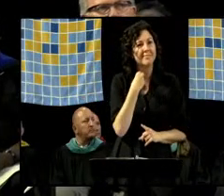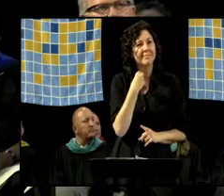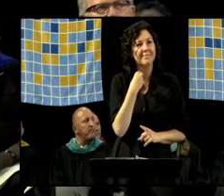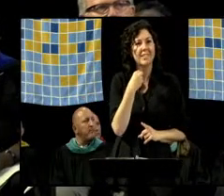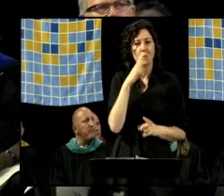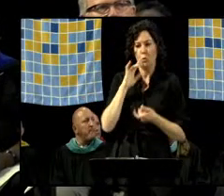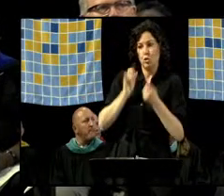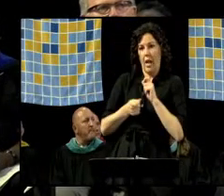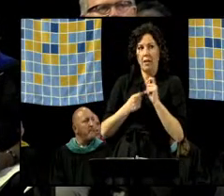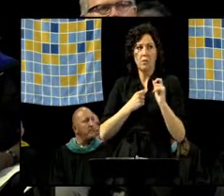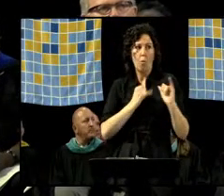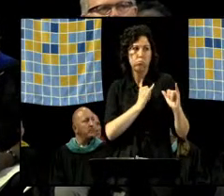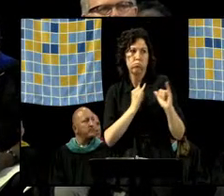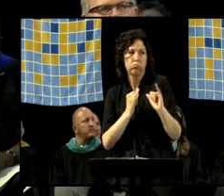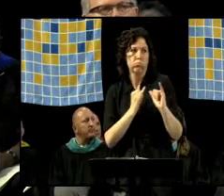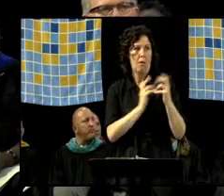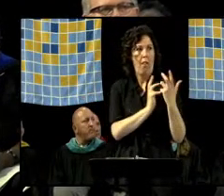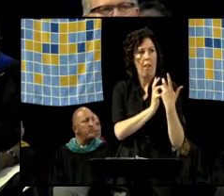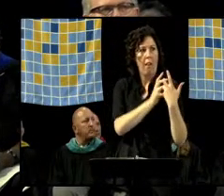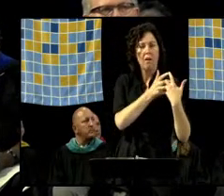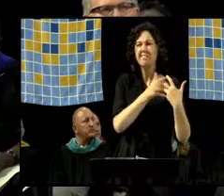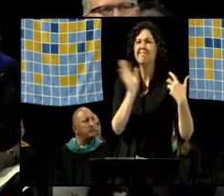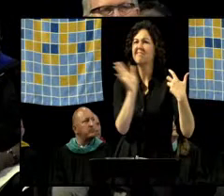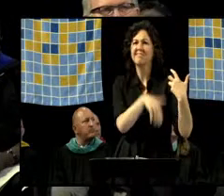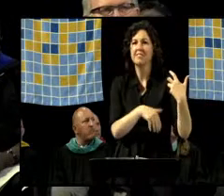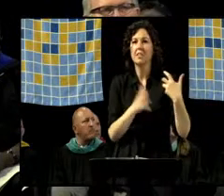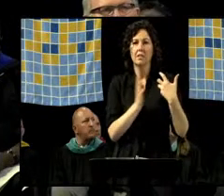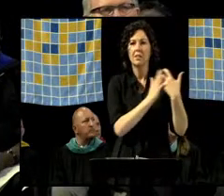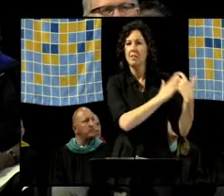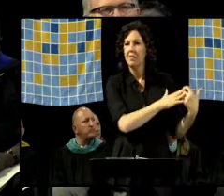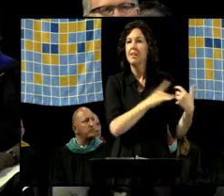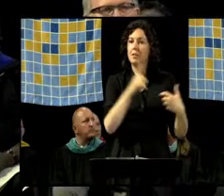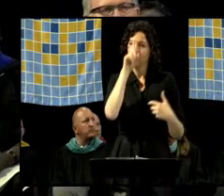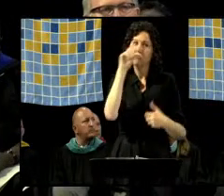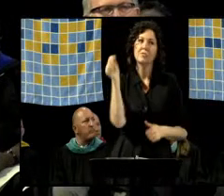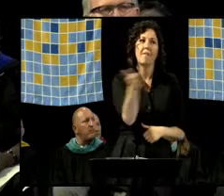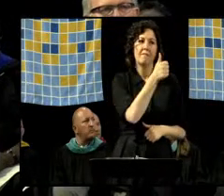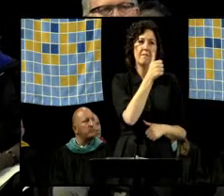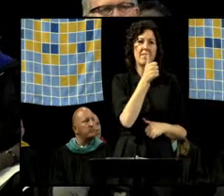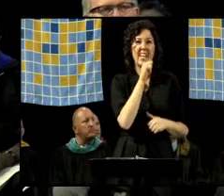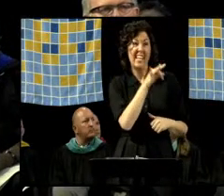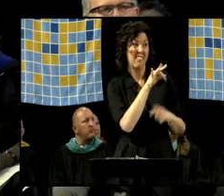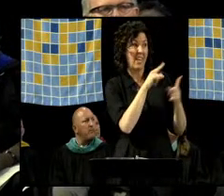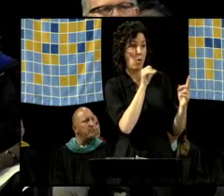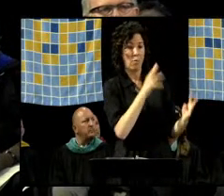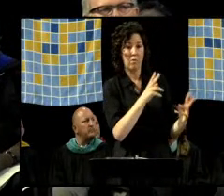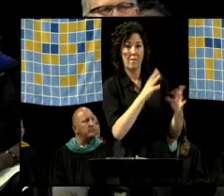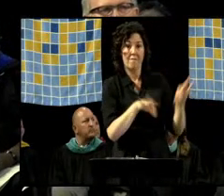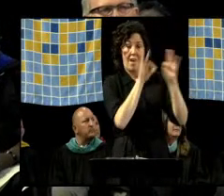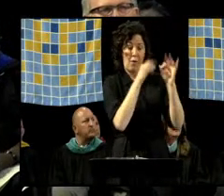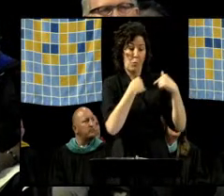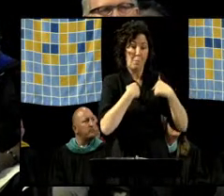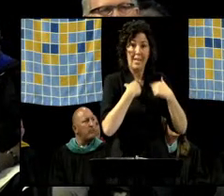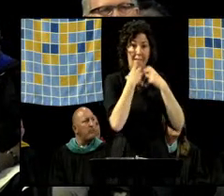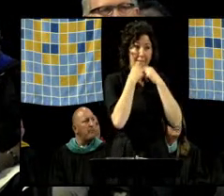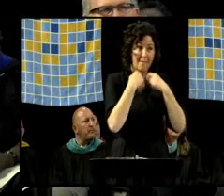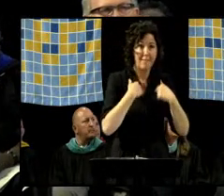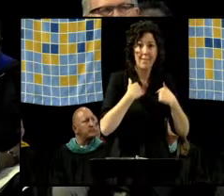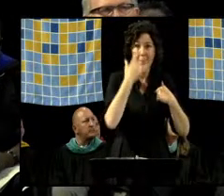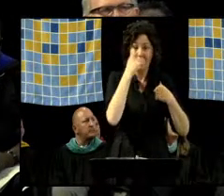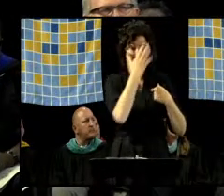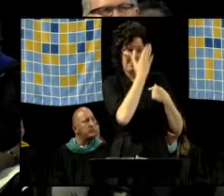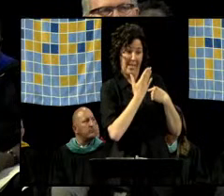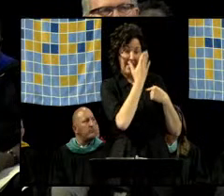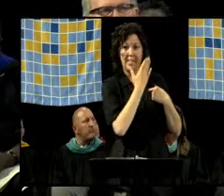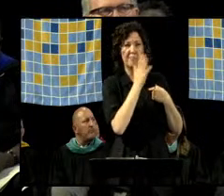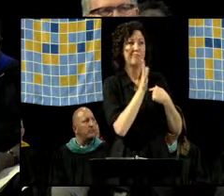fit in. If others can't appreciate and value us for who we are, then we should not befriend them. Seniors, we made it, and I'm proud to say